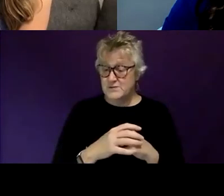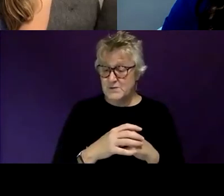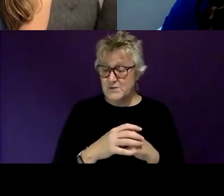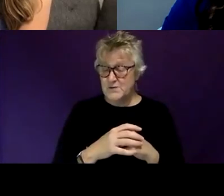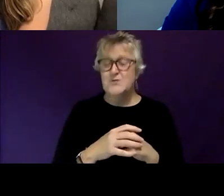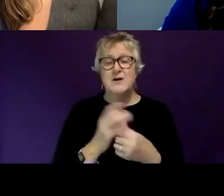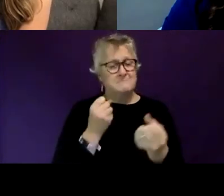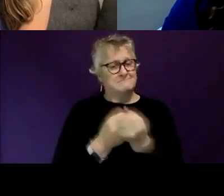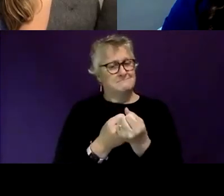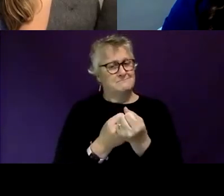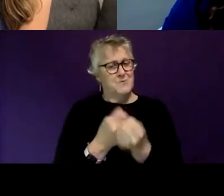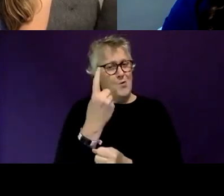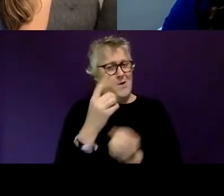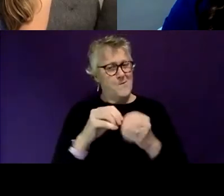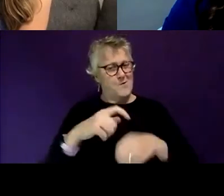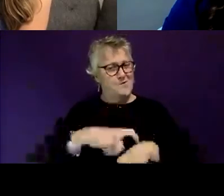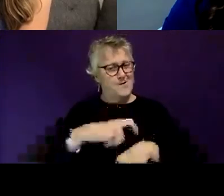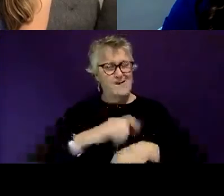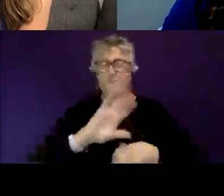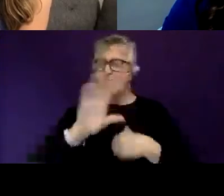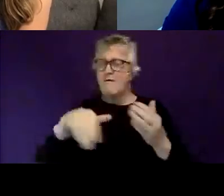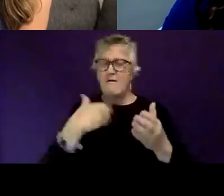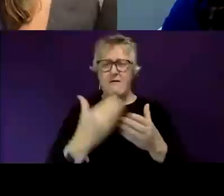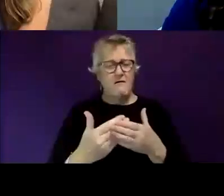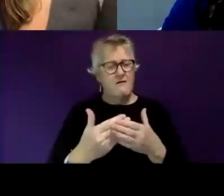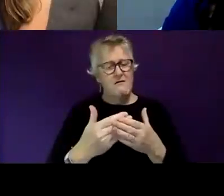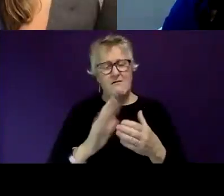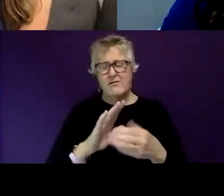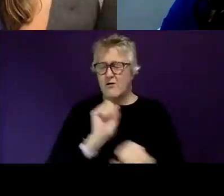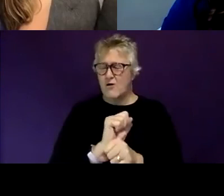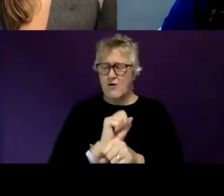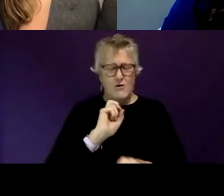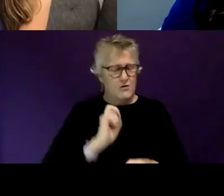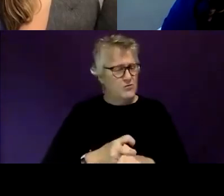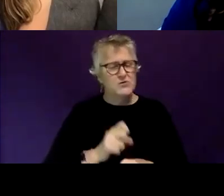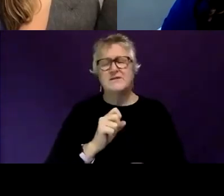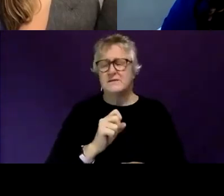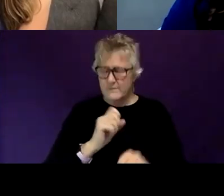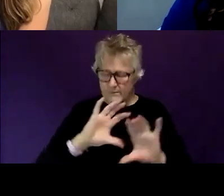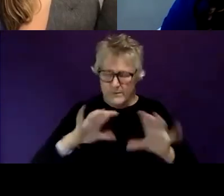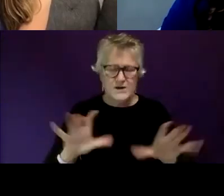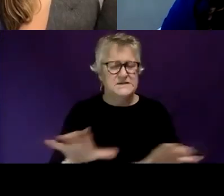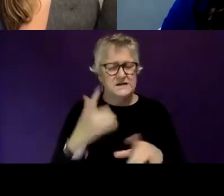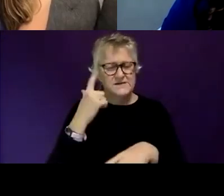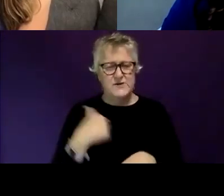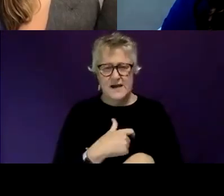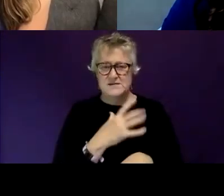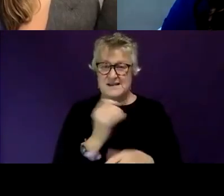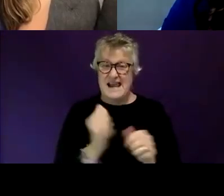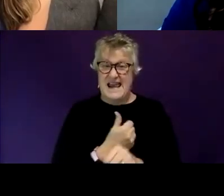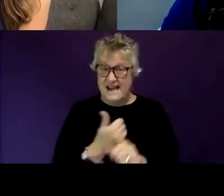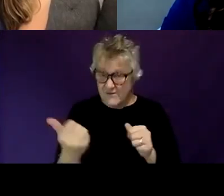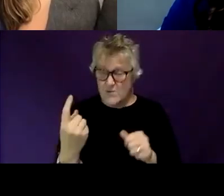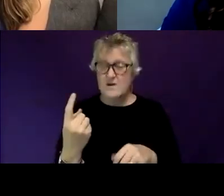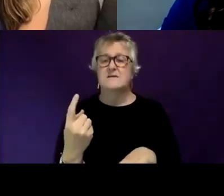plug one more time all the hard work our party does for all of us, and for everyone behind the scenes